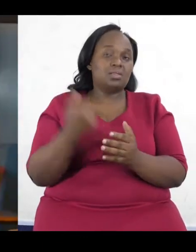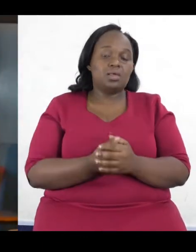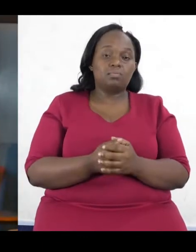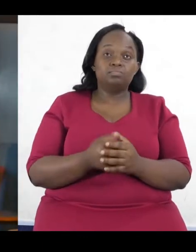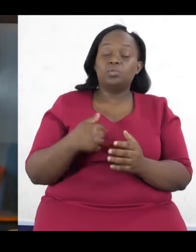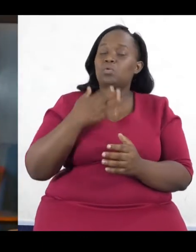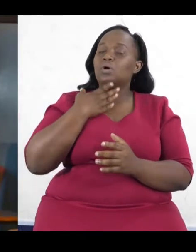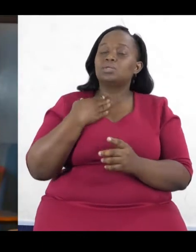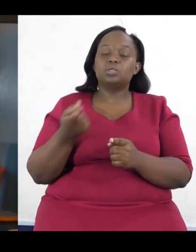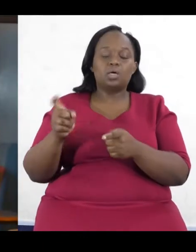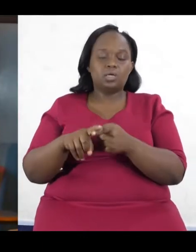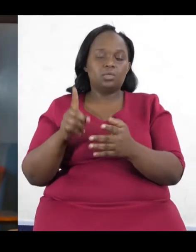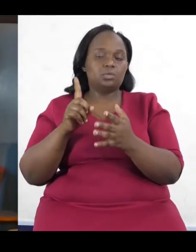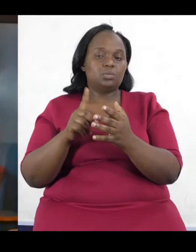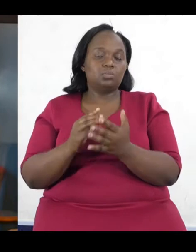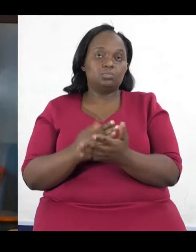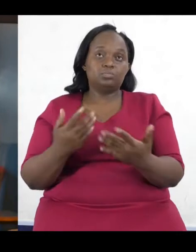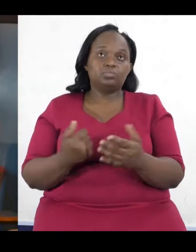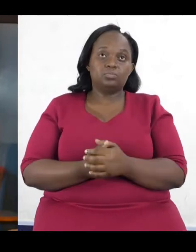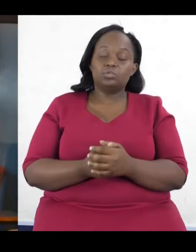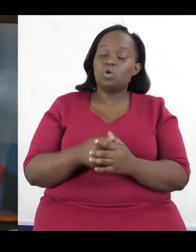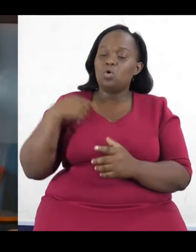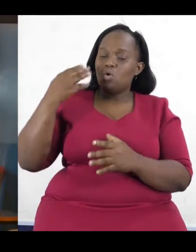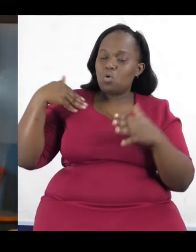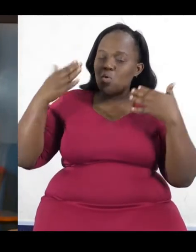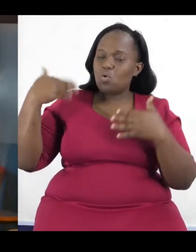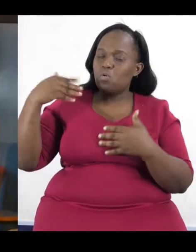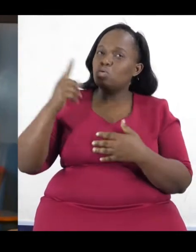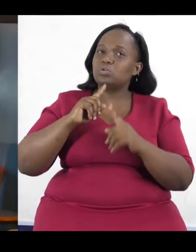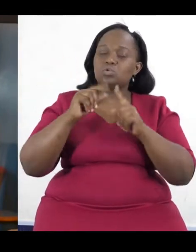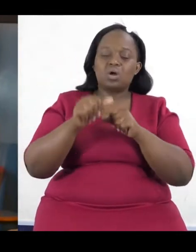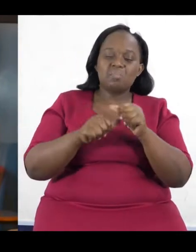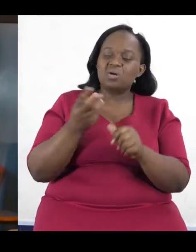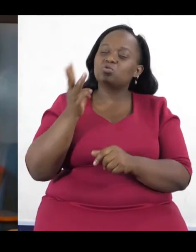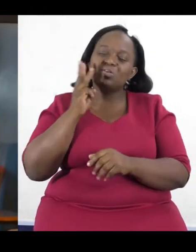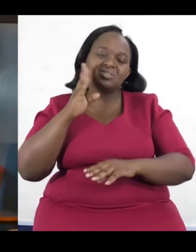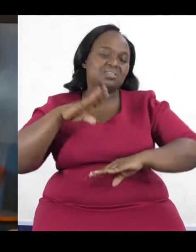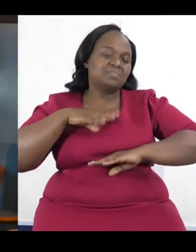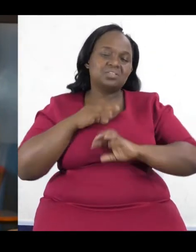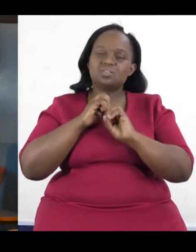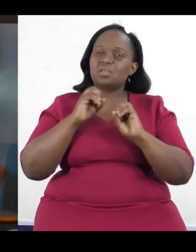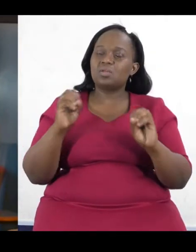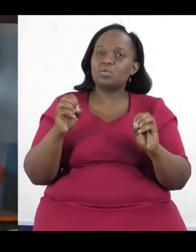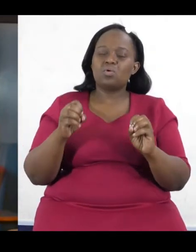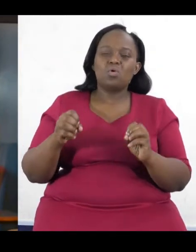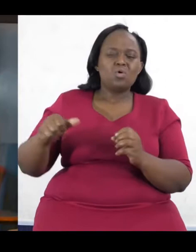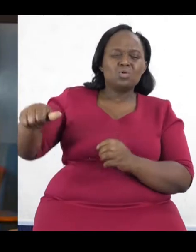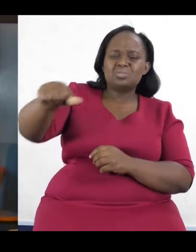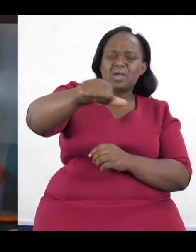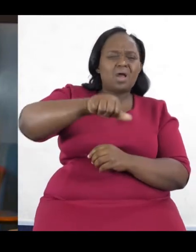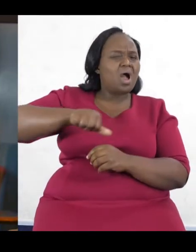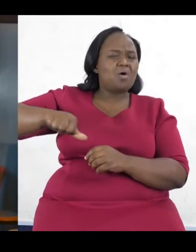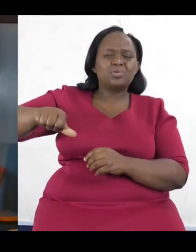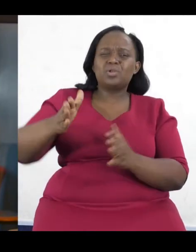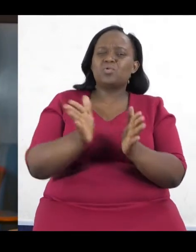I also ask myself is, we always talk about droughts, water not being sufficient and the like. We are surrounded by big